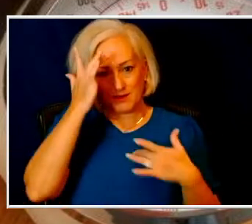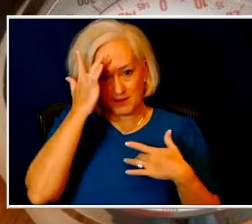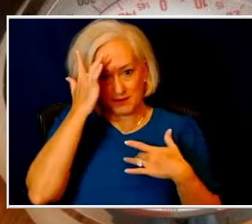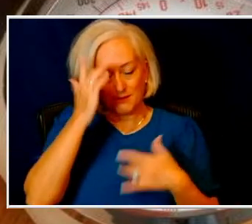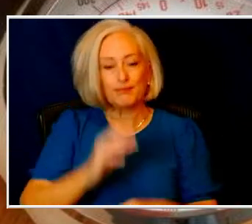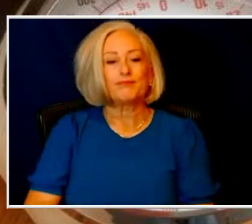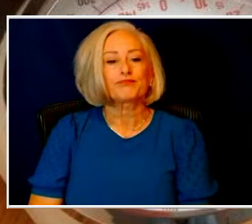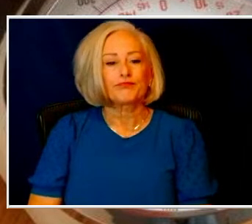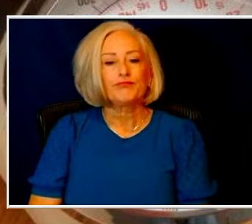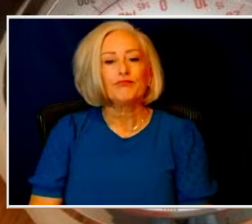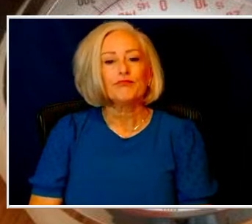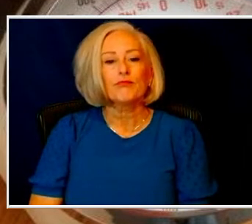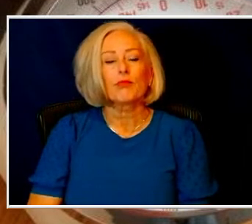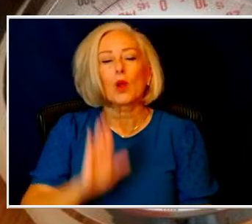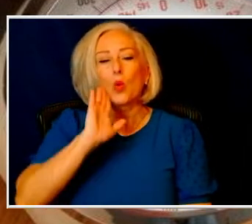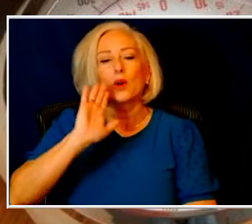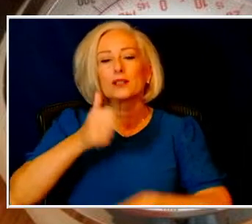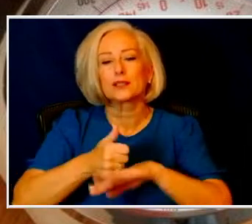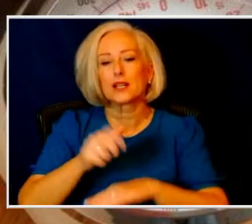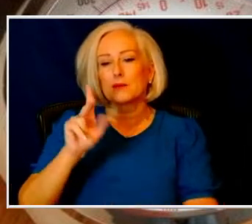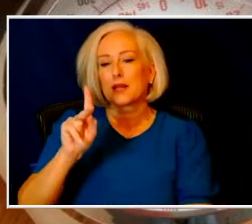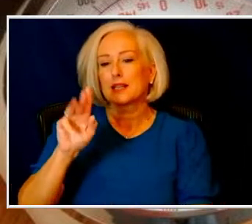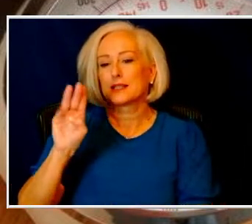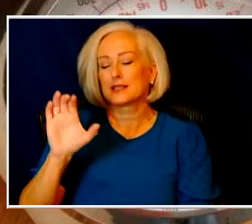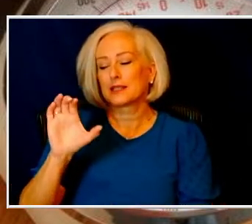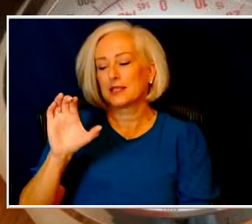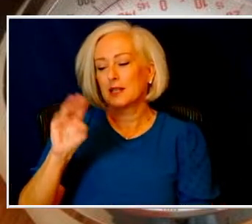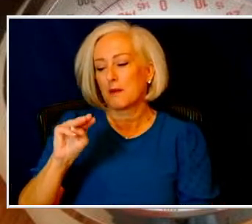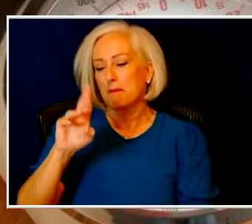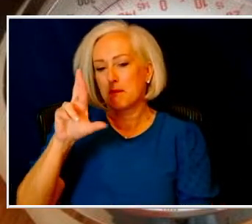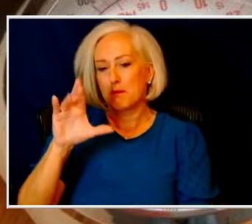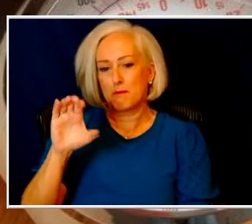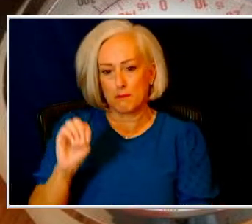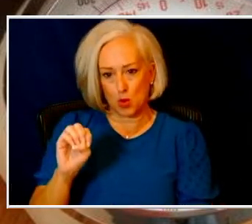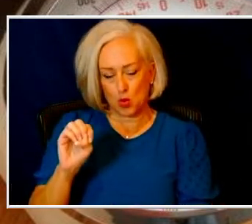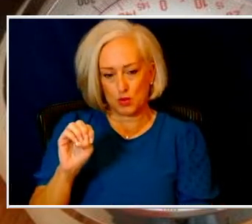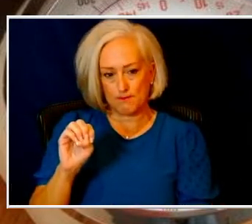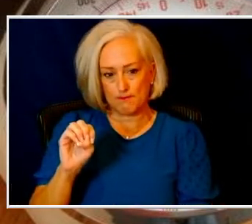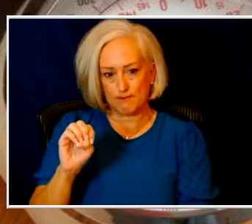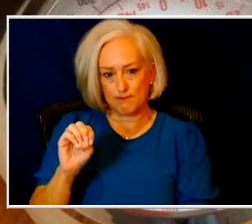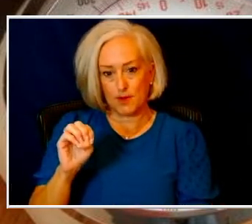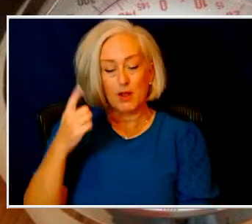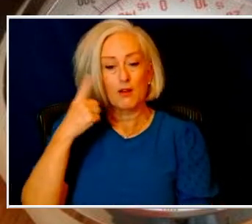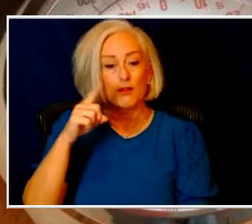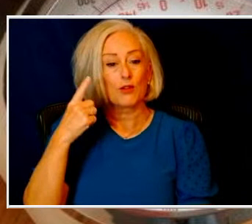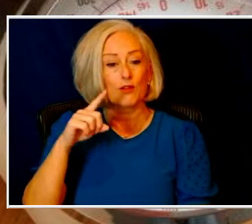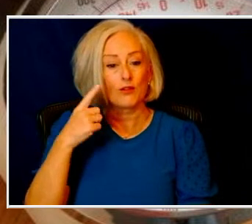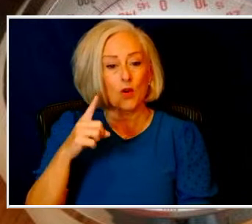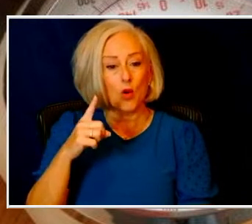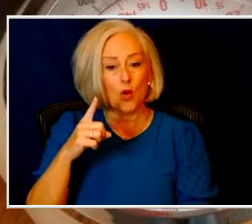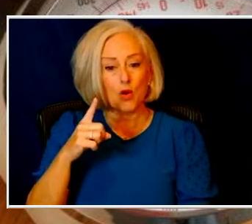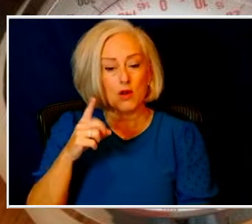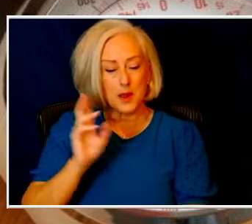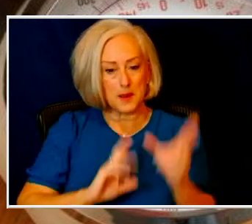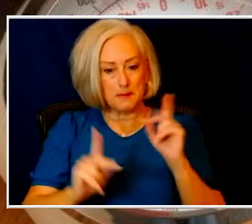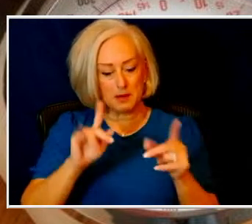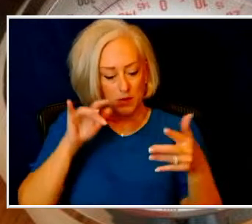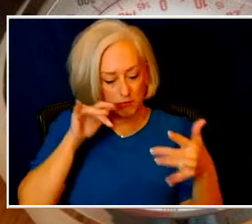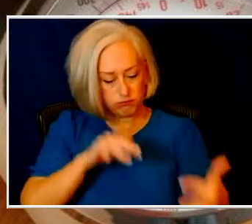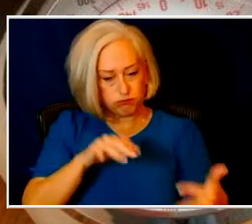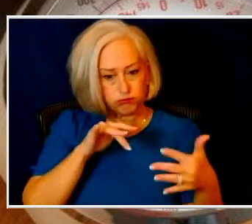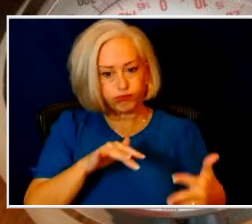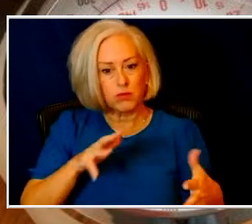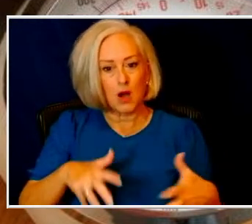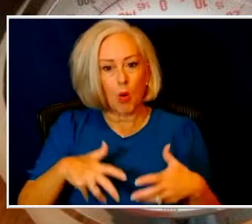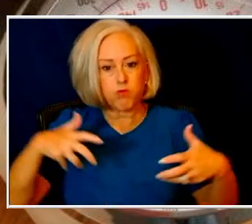otherwise known as KC-MORE. It will be a hub for researchers studying obesity prevention and treatment. The goal is to set